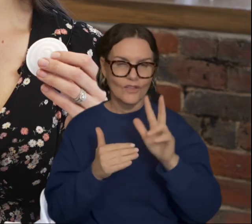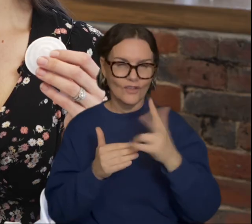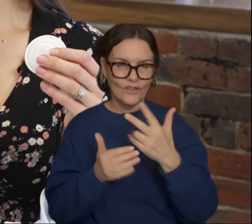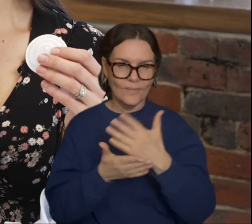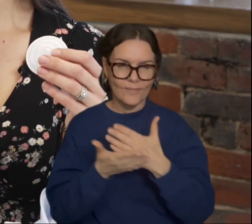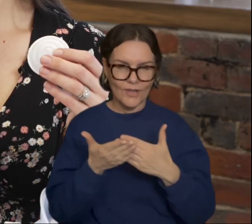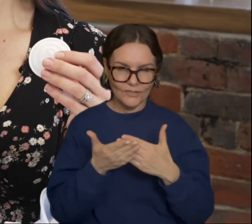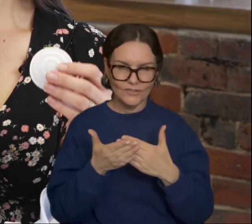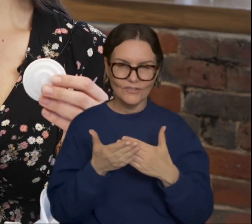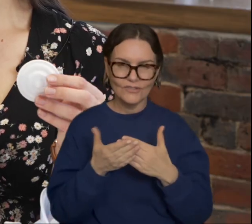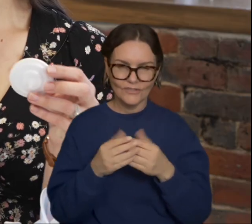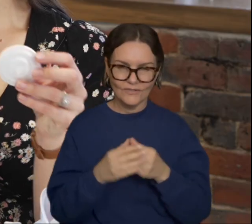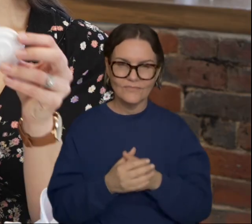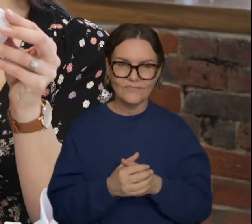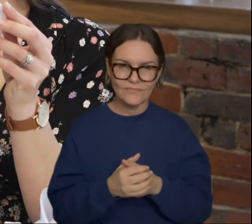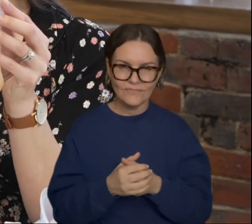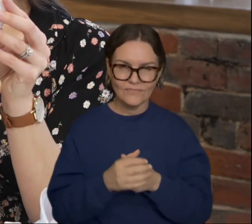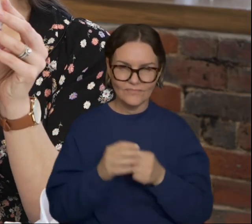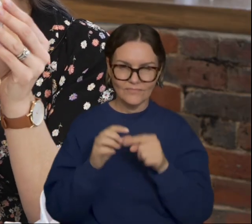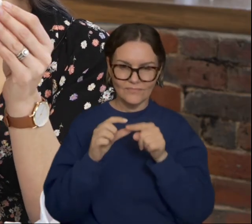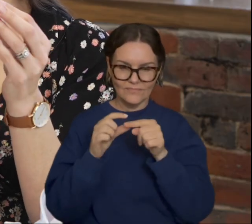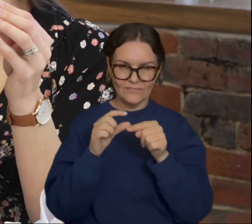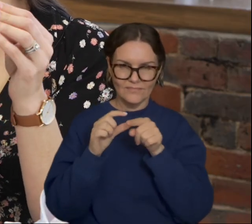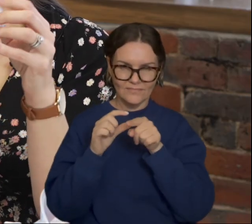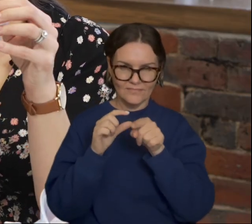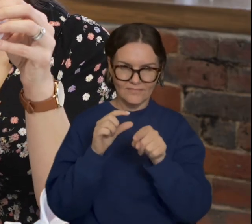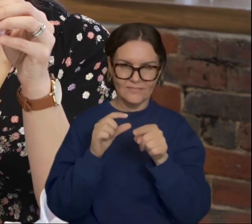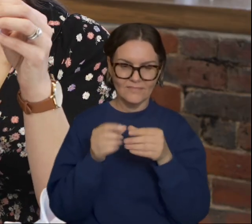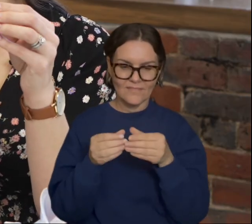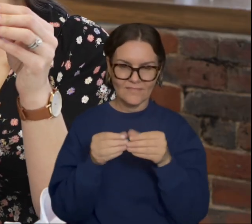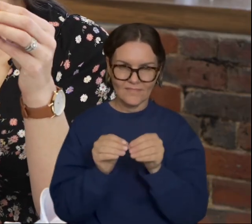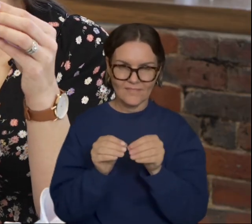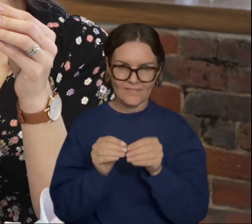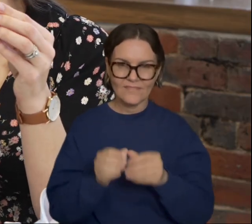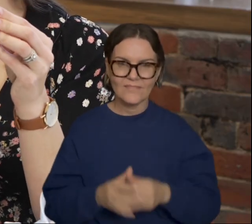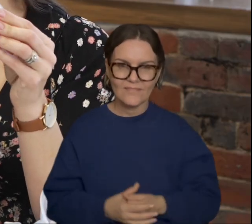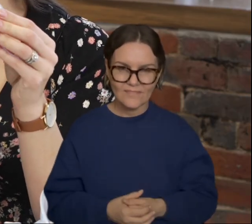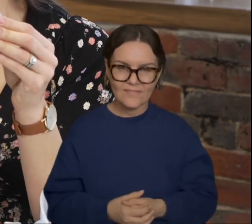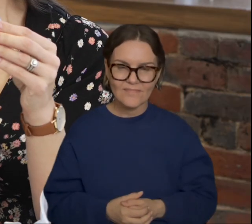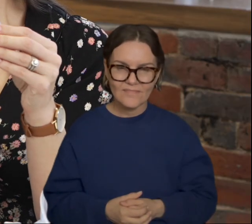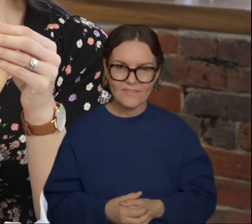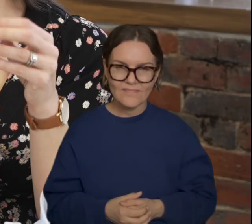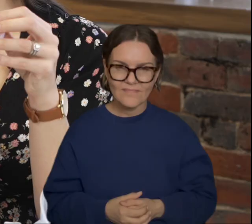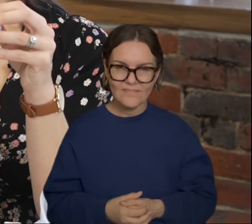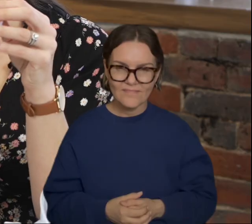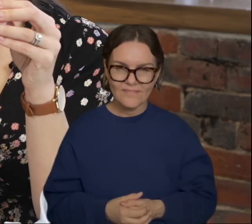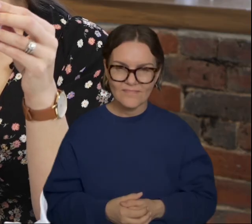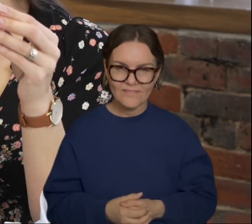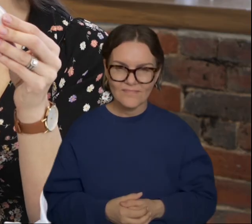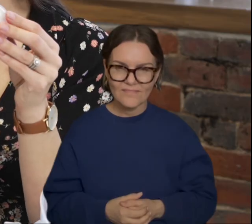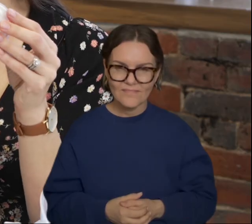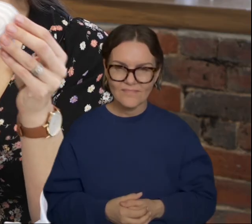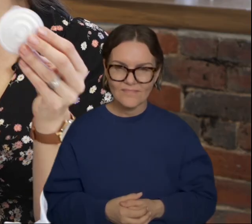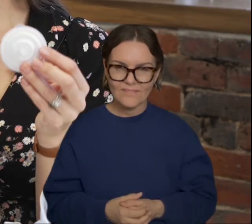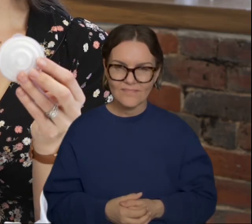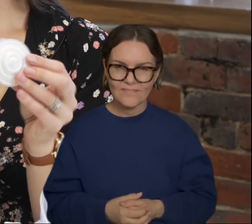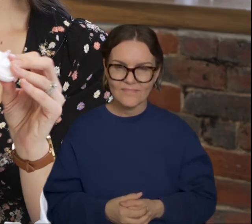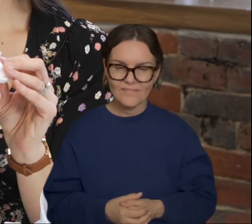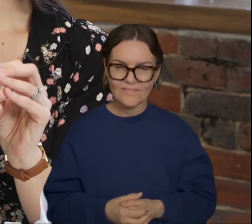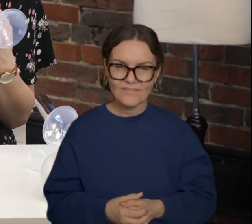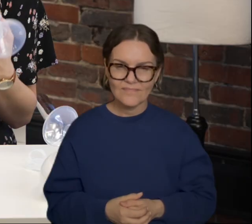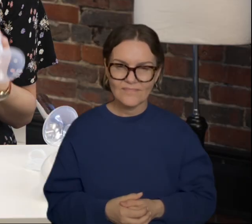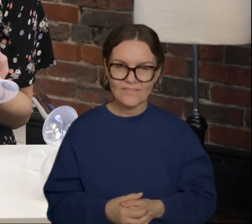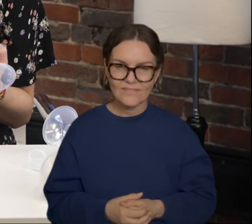plastic circle with the protrusion facing you, bring that around the back, and again, just making sure that all of that is fully sealed all the way